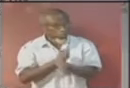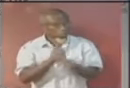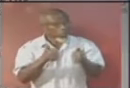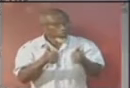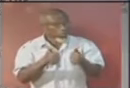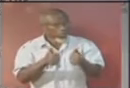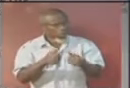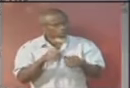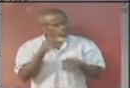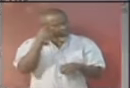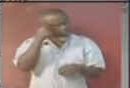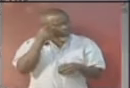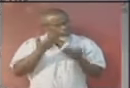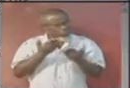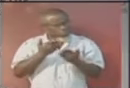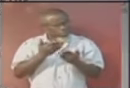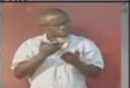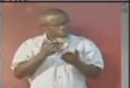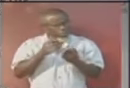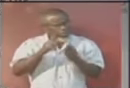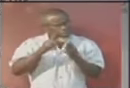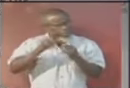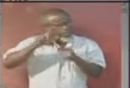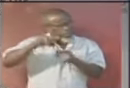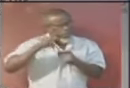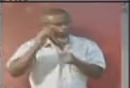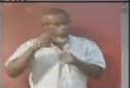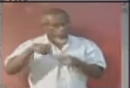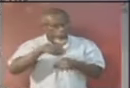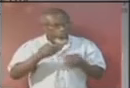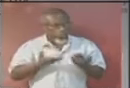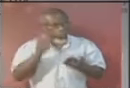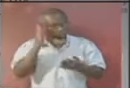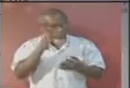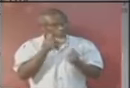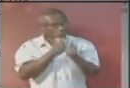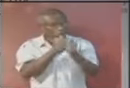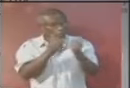You want to go first? Okay, thank you so much for your question.